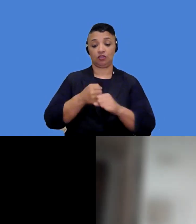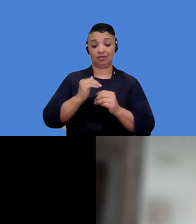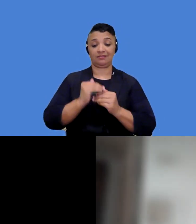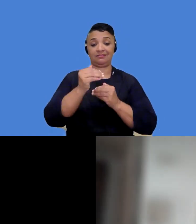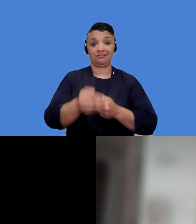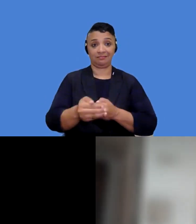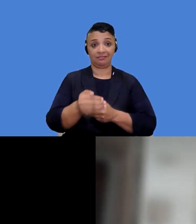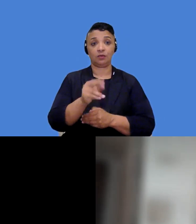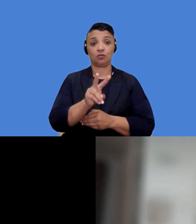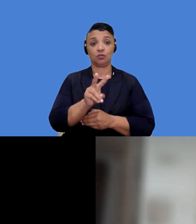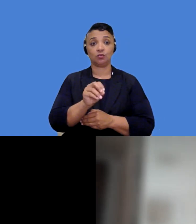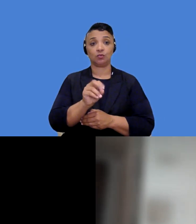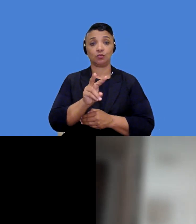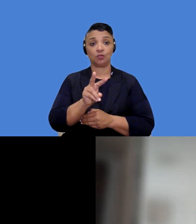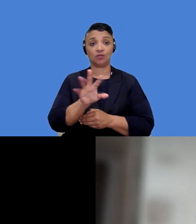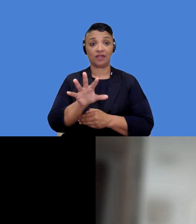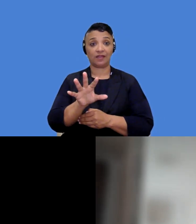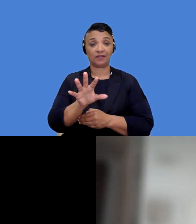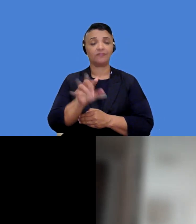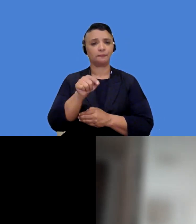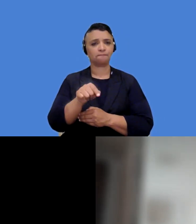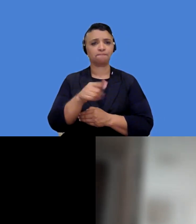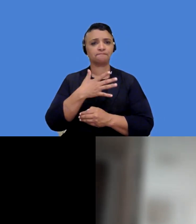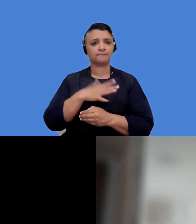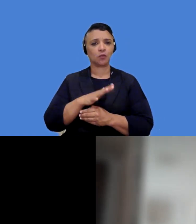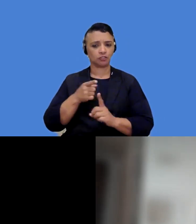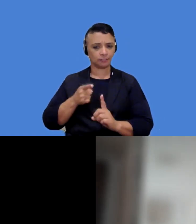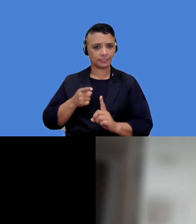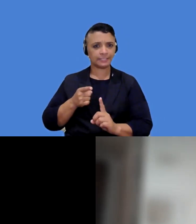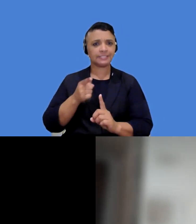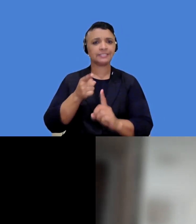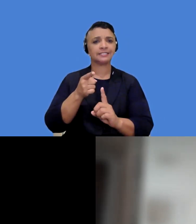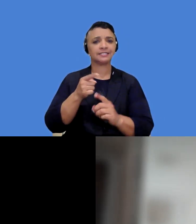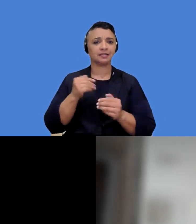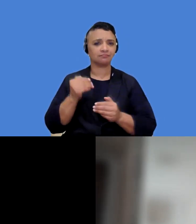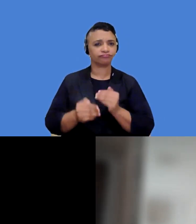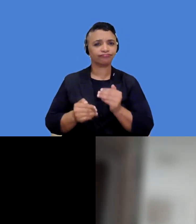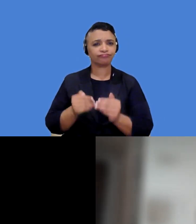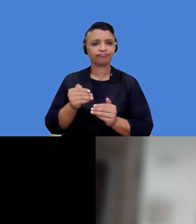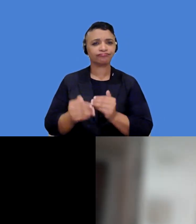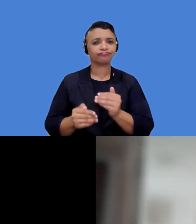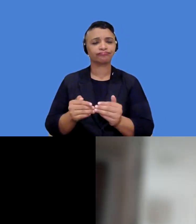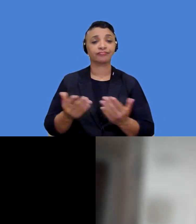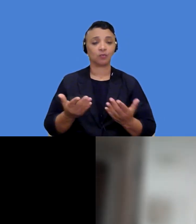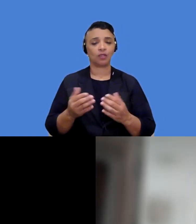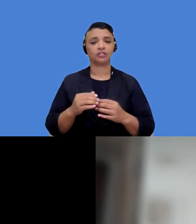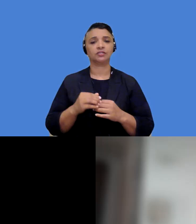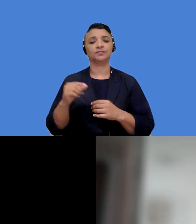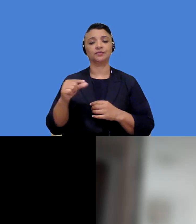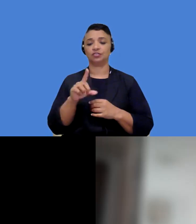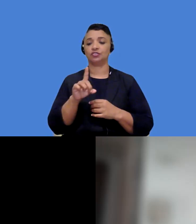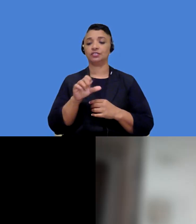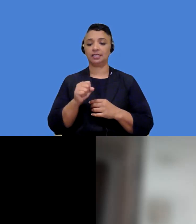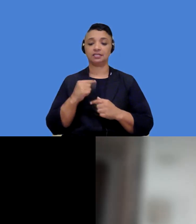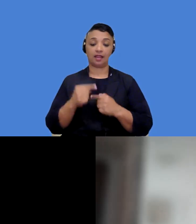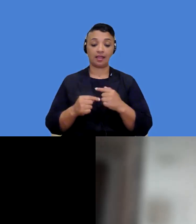is to use the momentum, the noise created by the Global Disability Summit